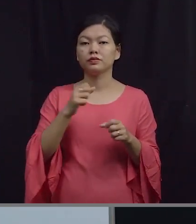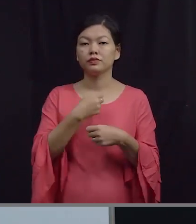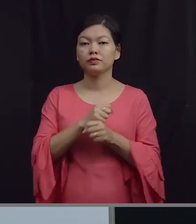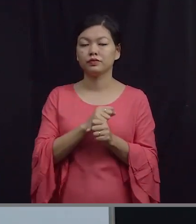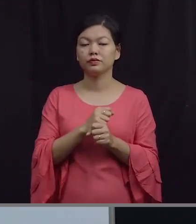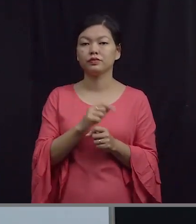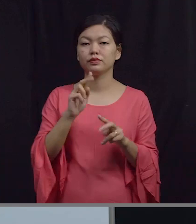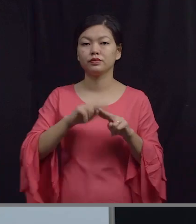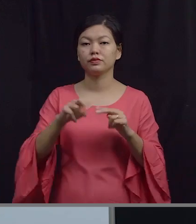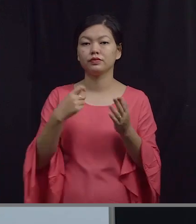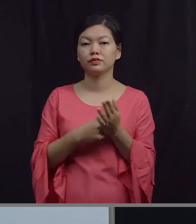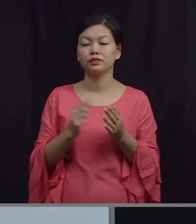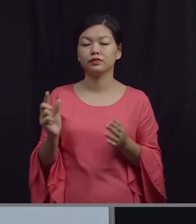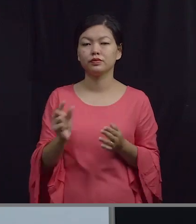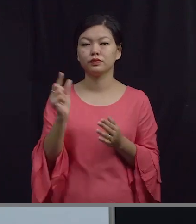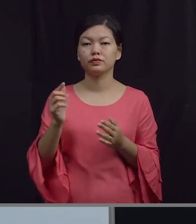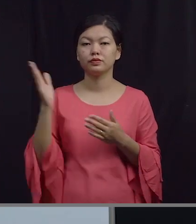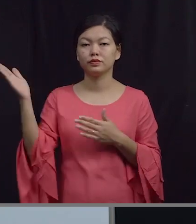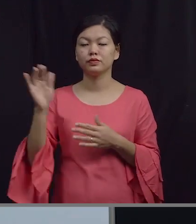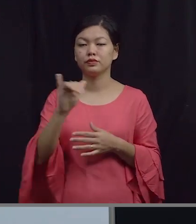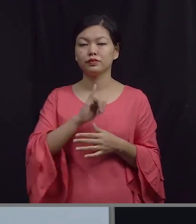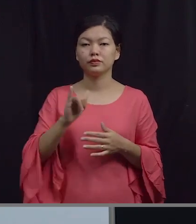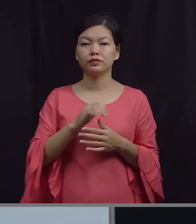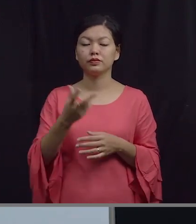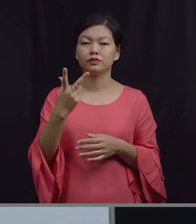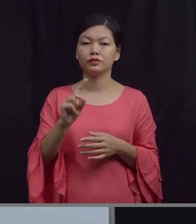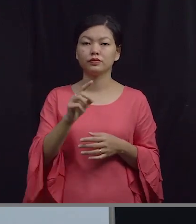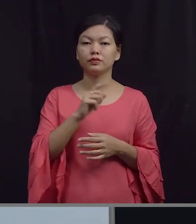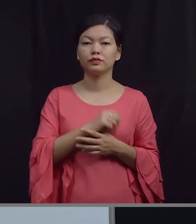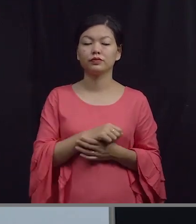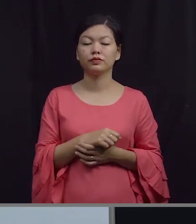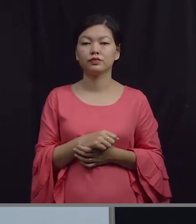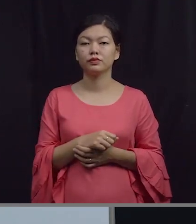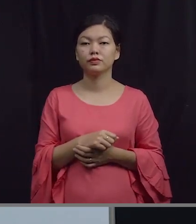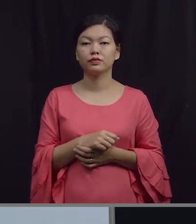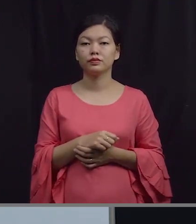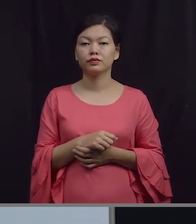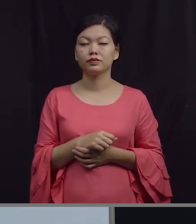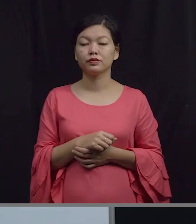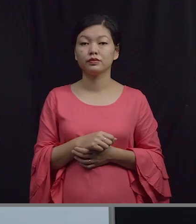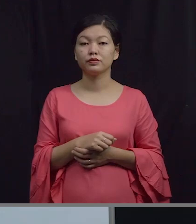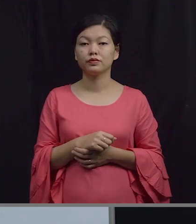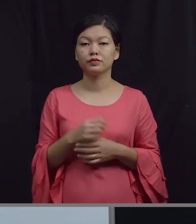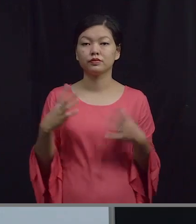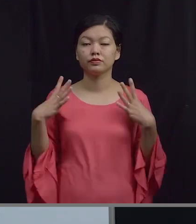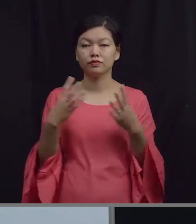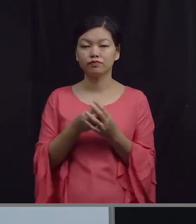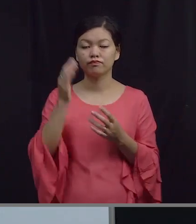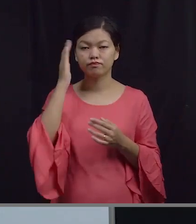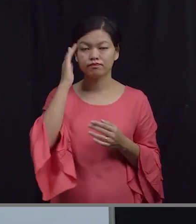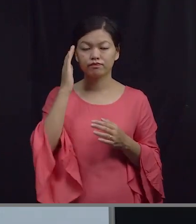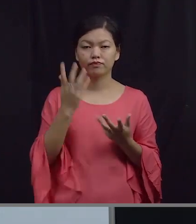this. Okay, so I can write again you can write, we know that, or we